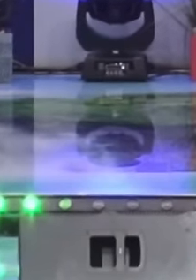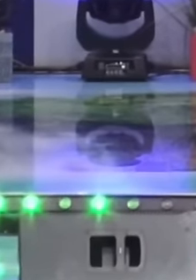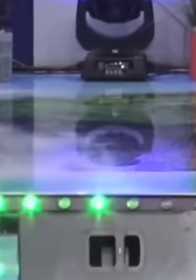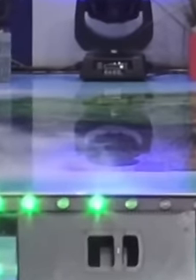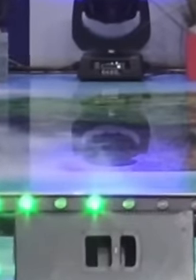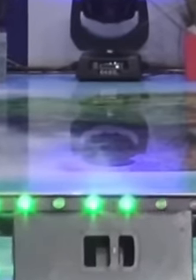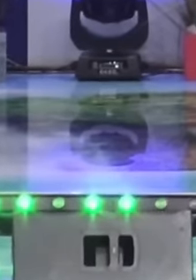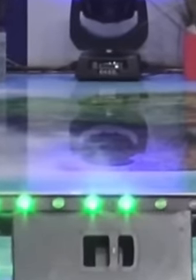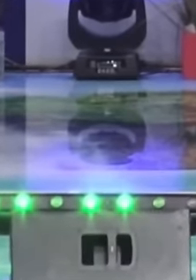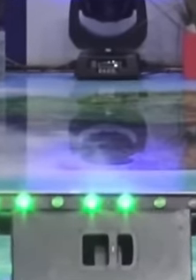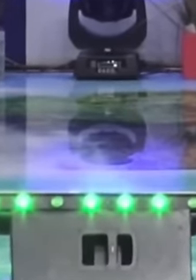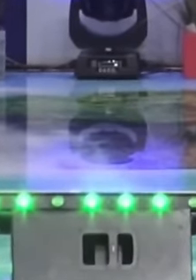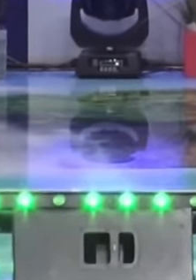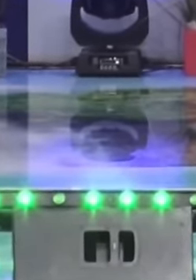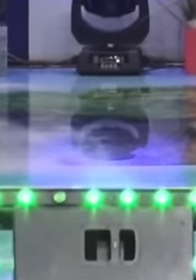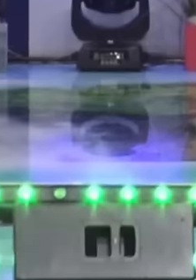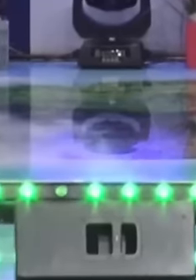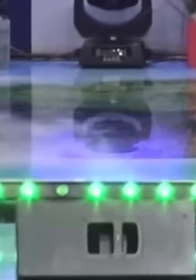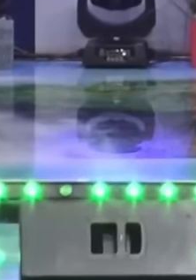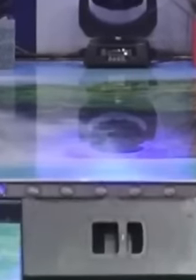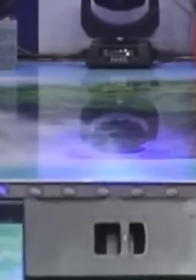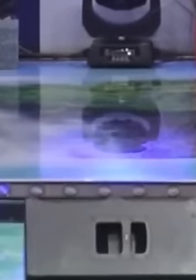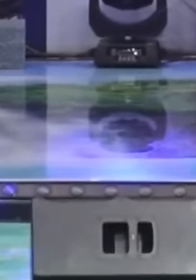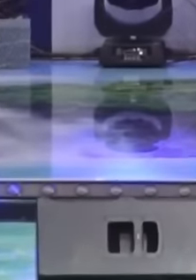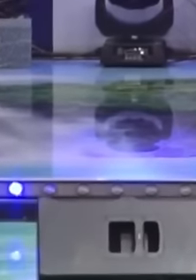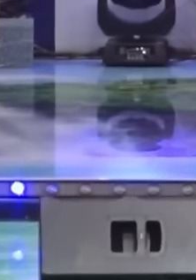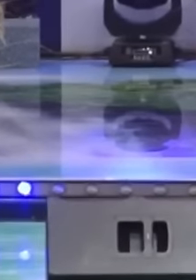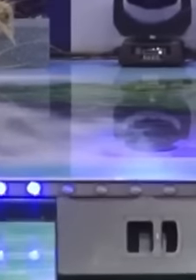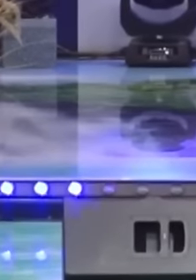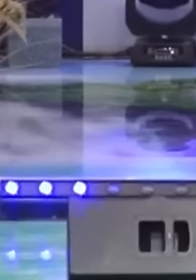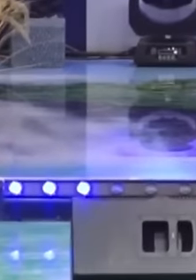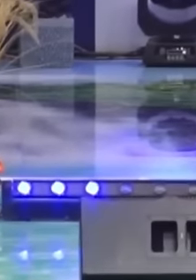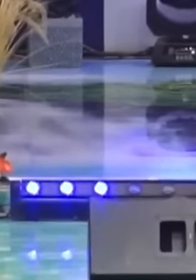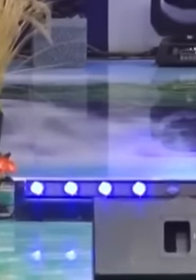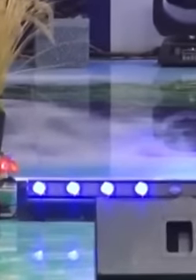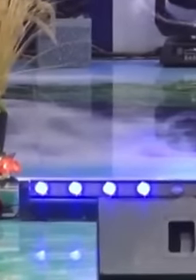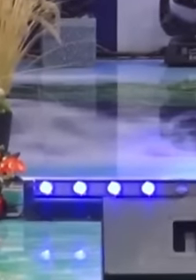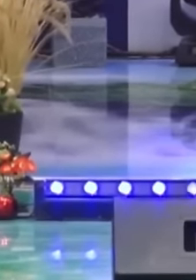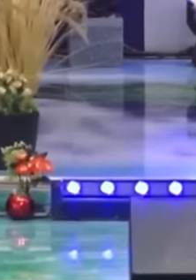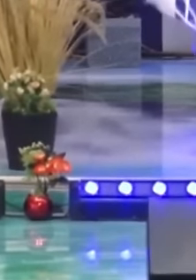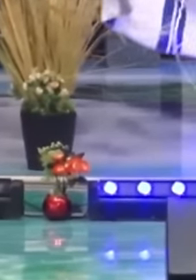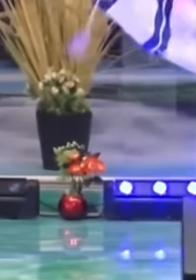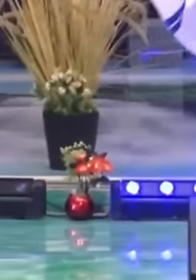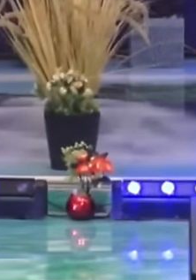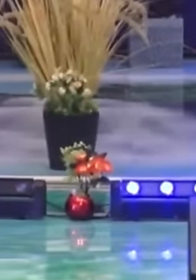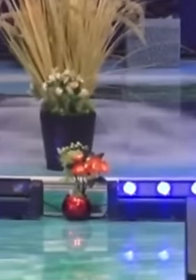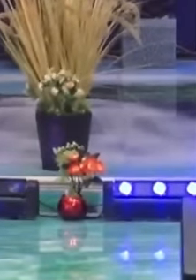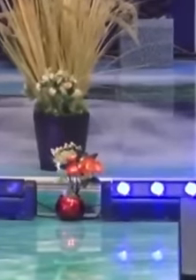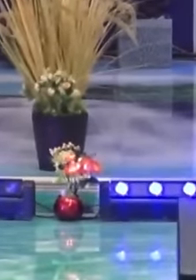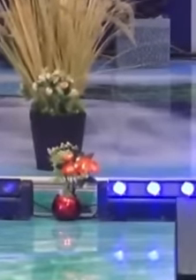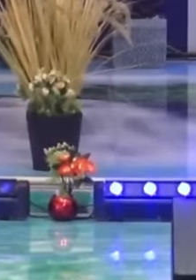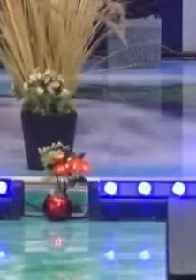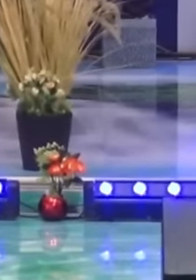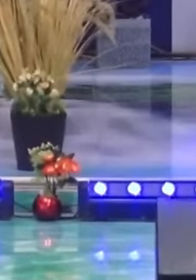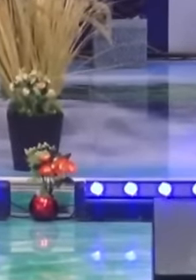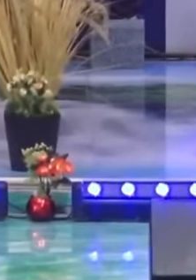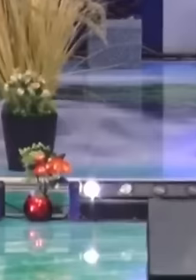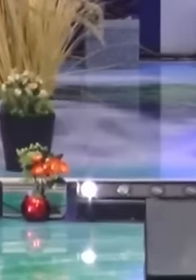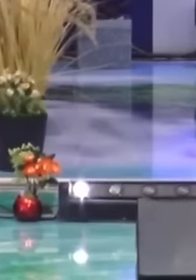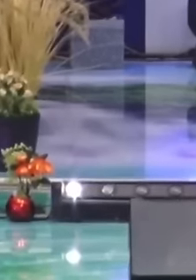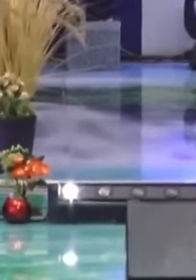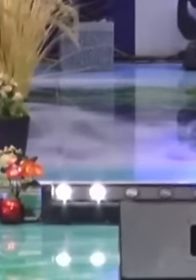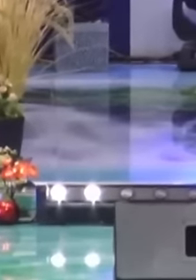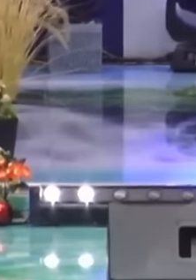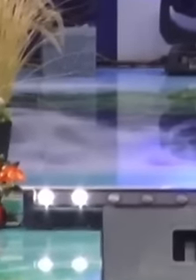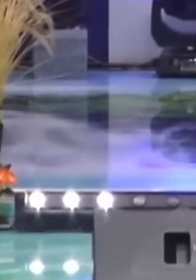one to Sasam no chinid one when Nico share Mose, if you frim nene mammy ninu yanum, Emma, Yamese